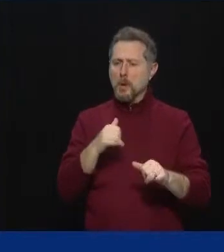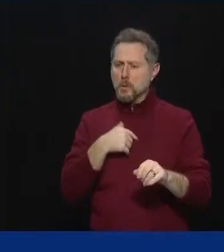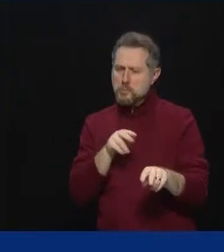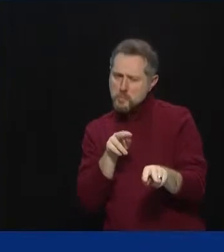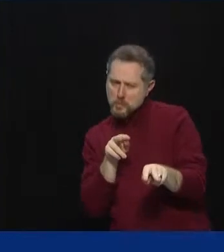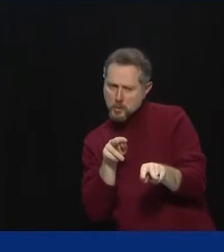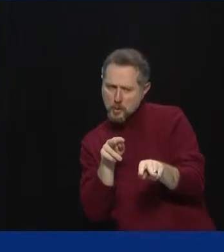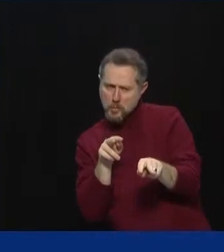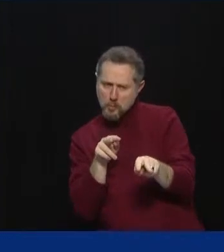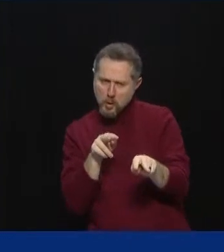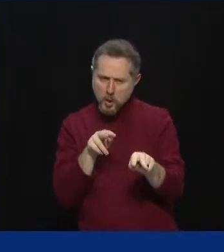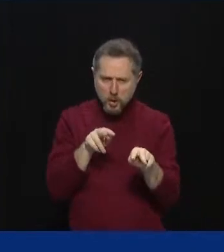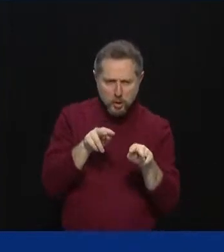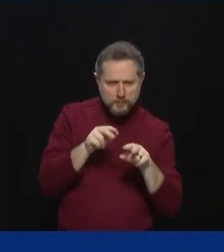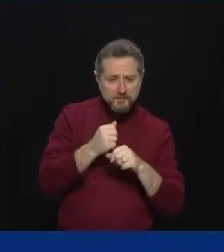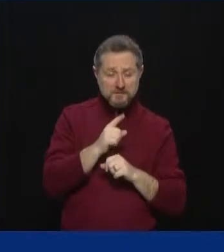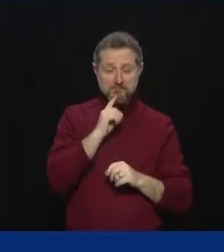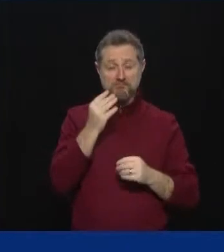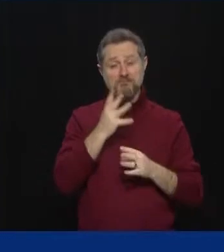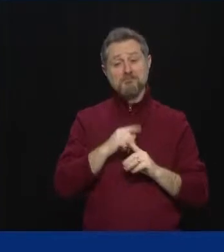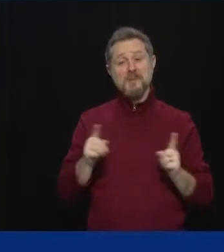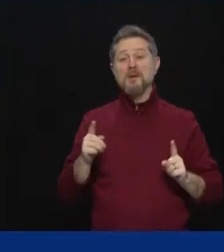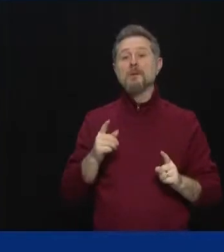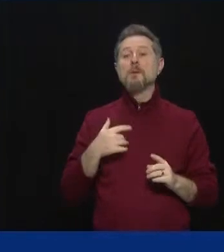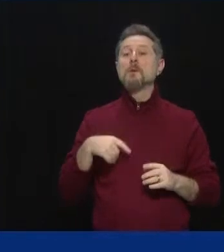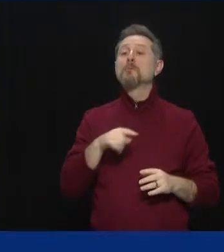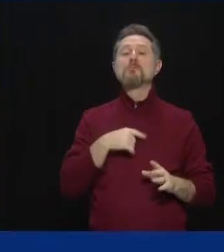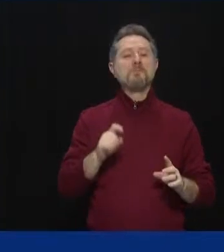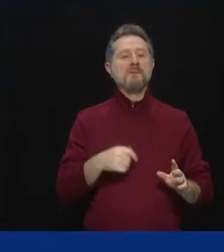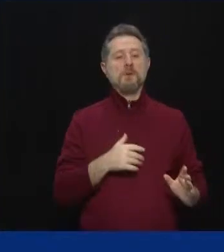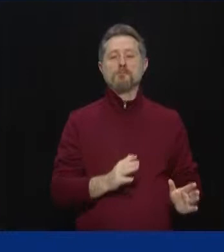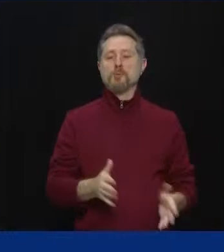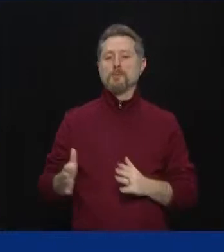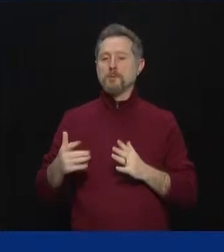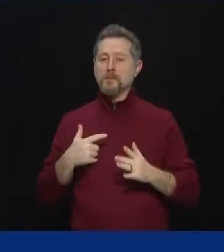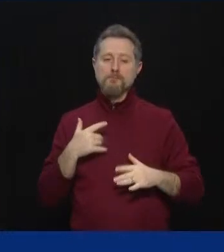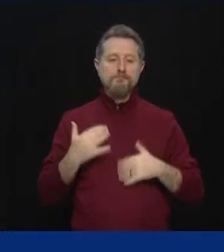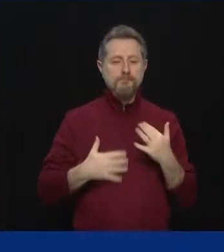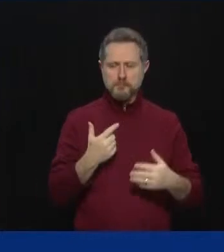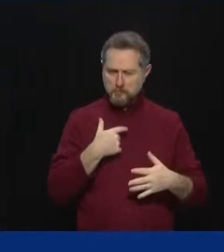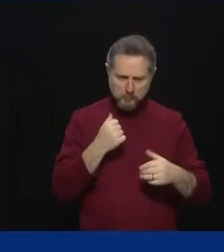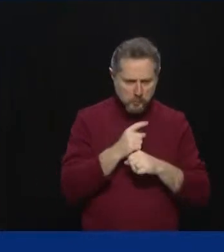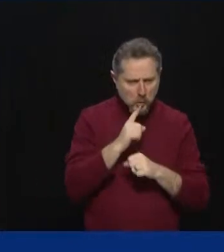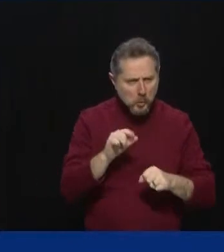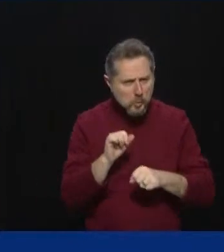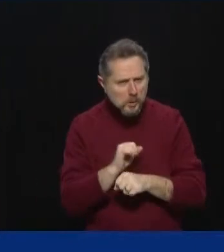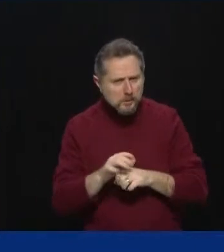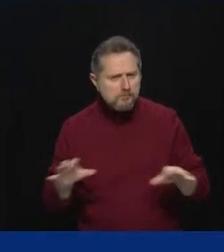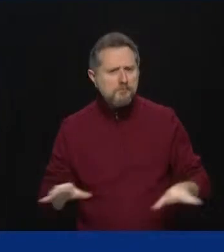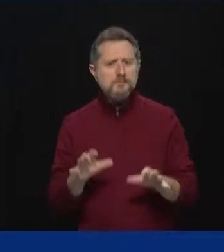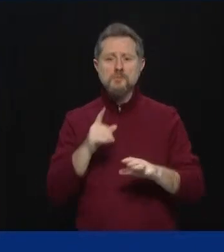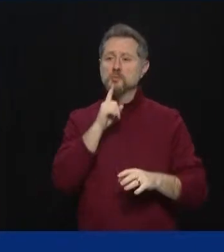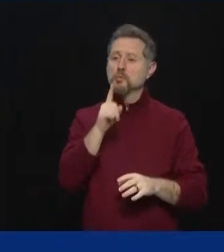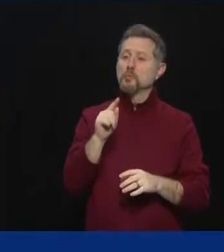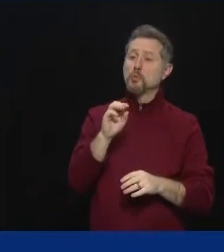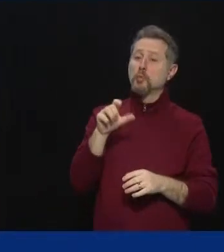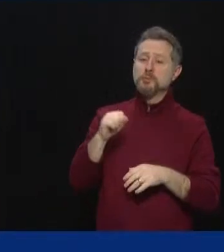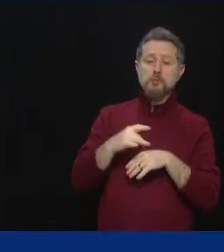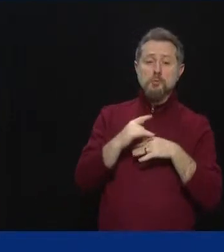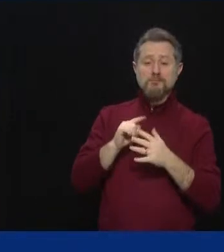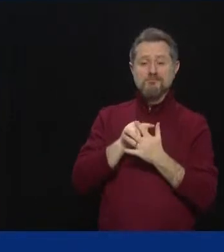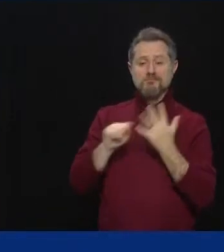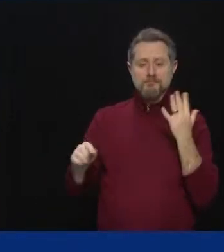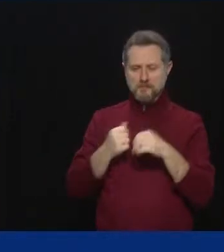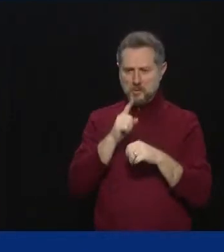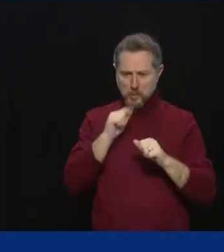but I want everyone to know that we are prepared for this. We are working very hard to make sure we have all the tools at our disposal, as I've mentioned.